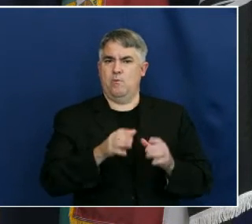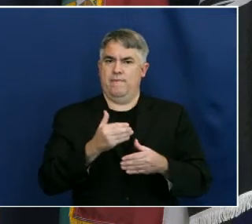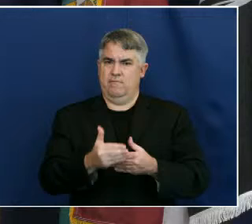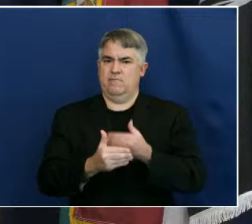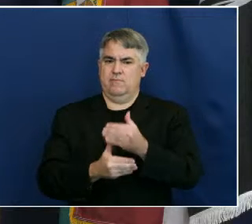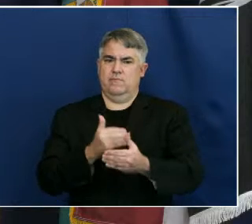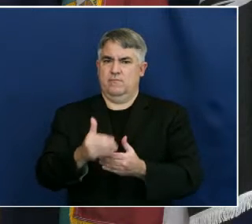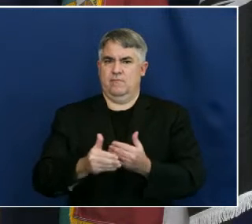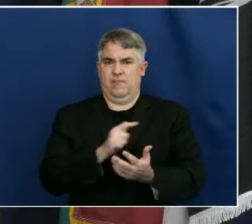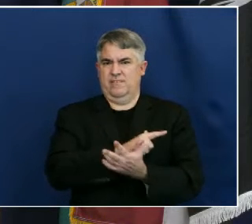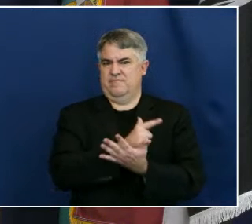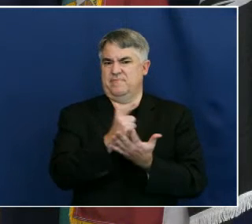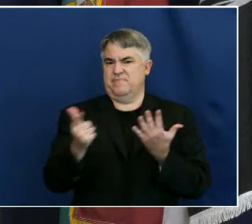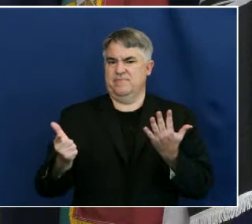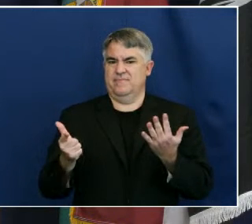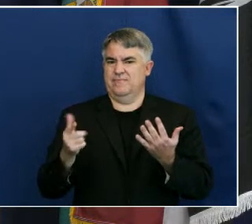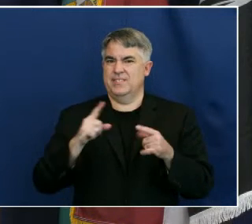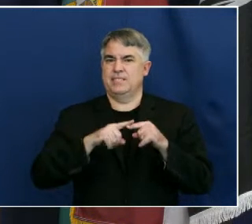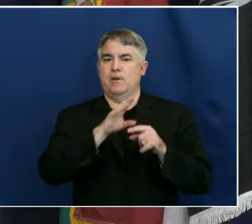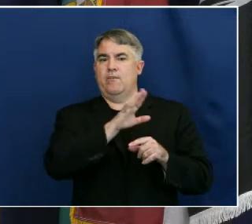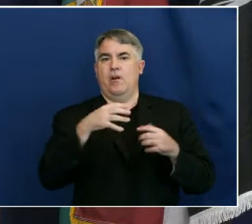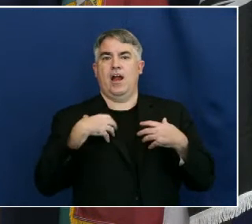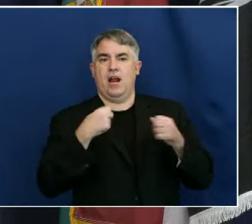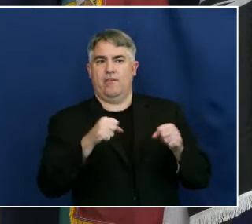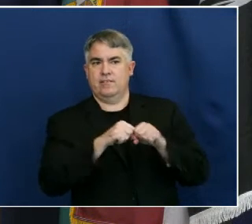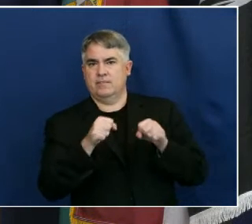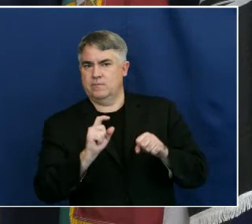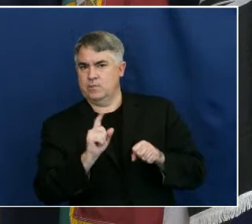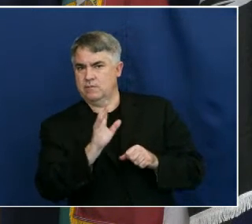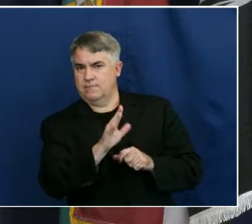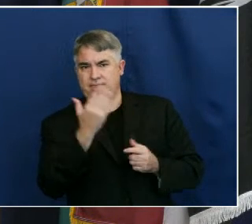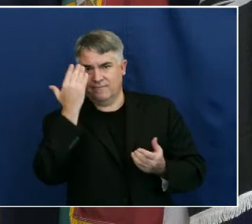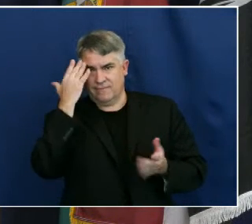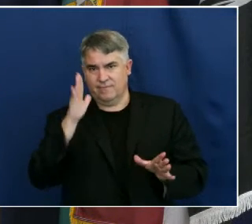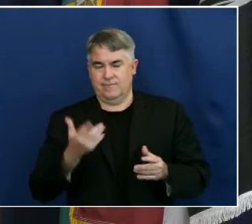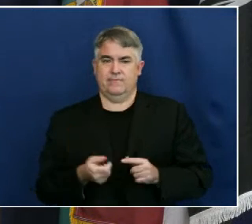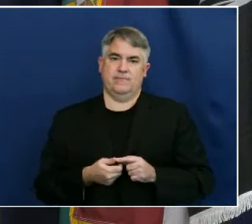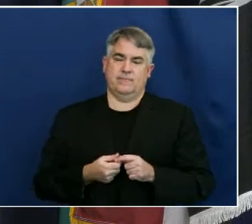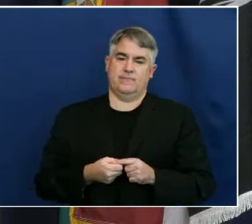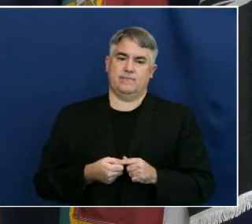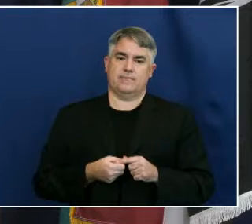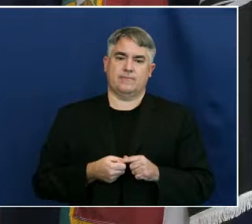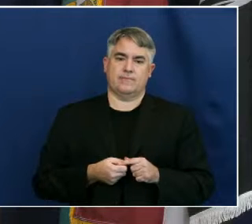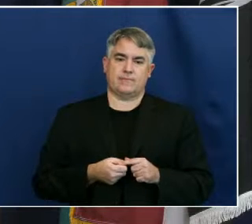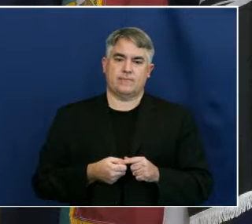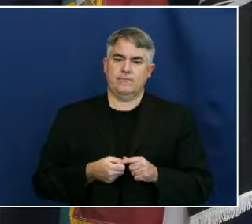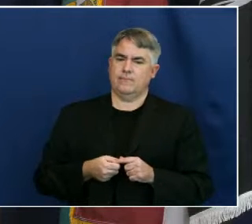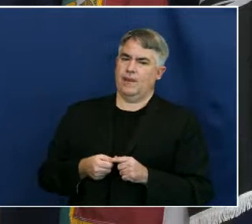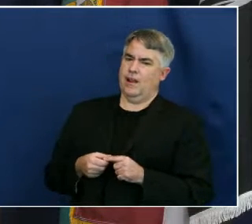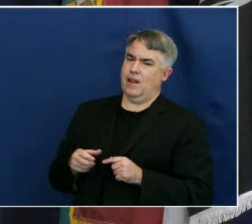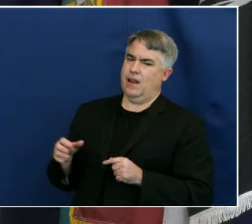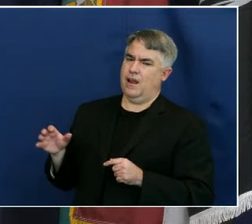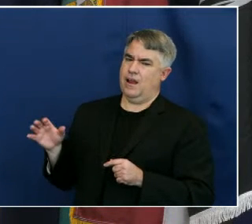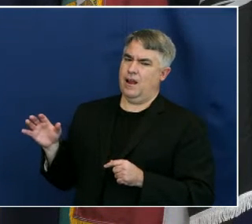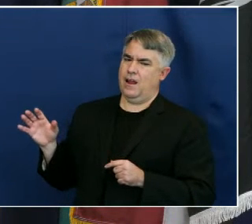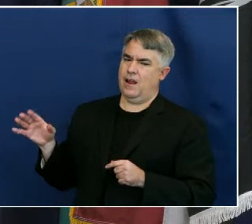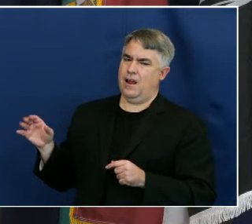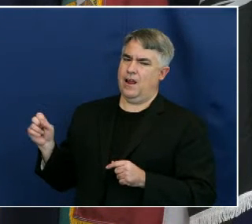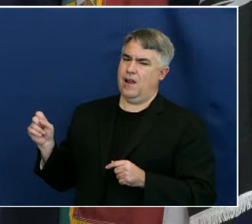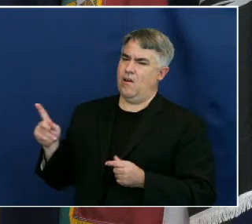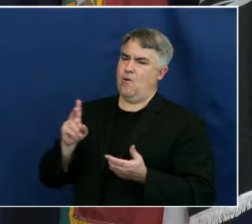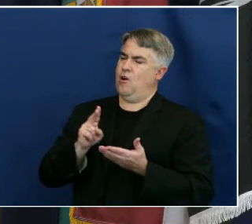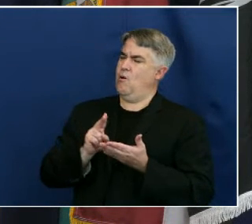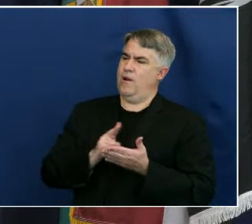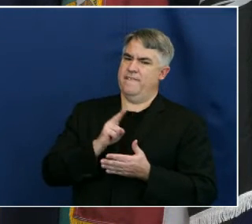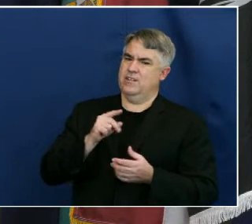on what their health system decides as their prioritization. I guess our university students and faculty